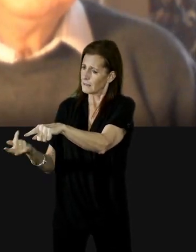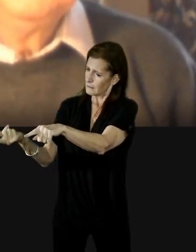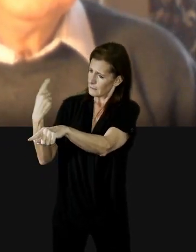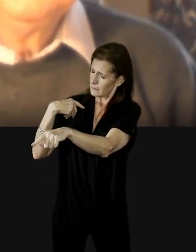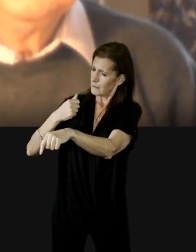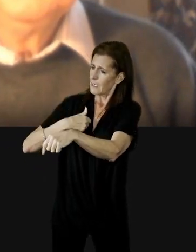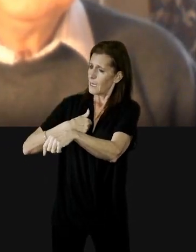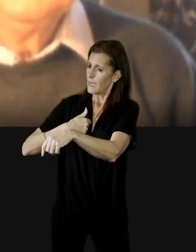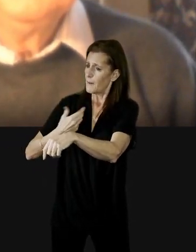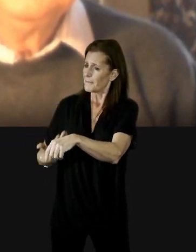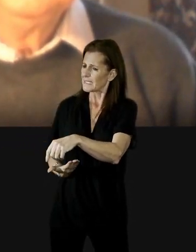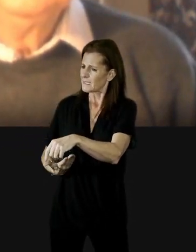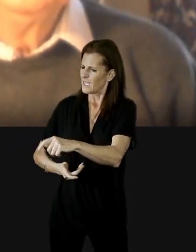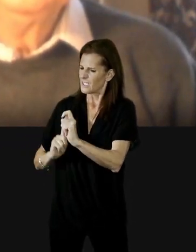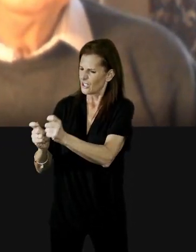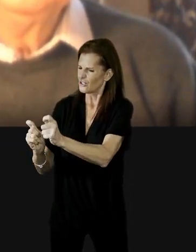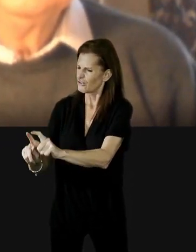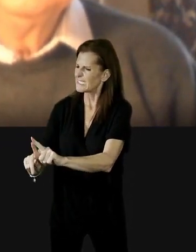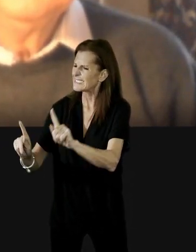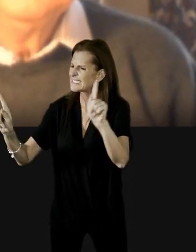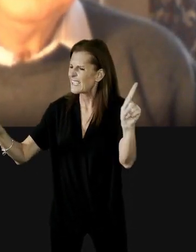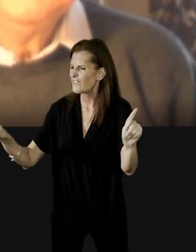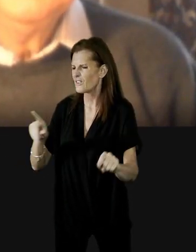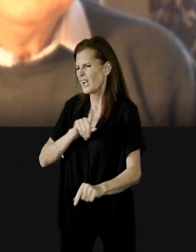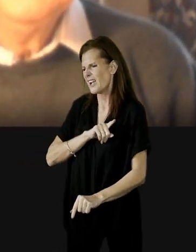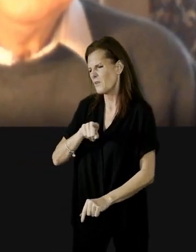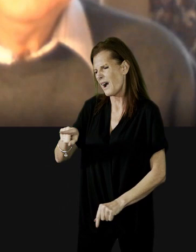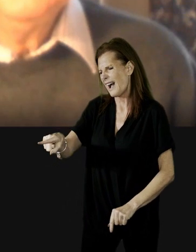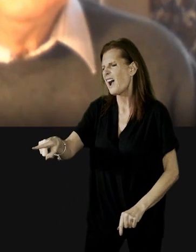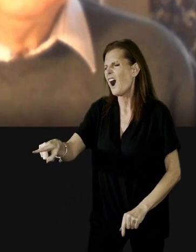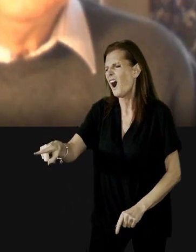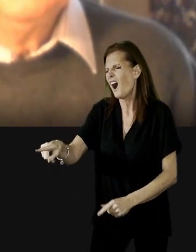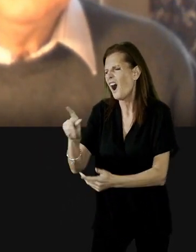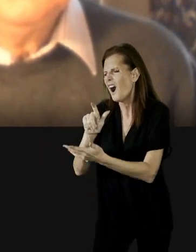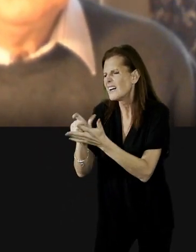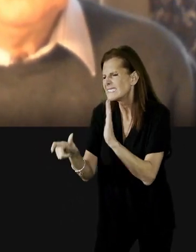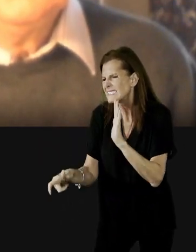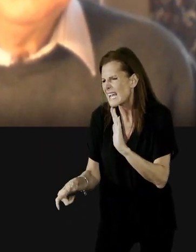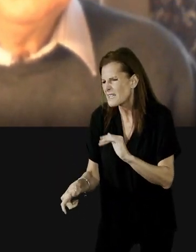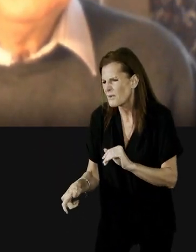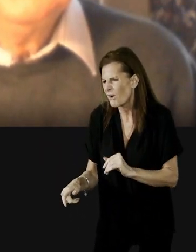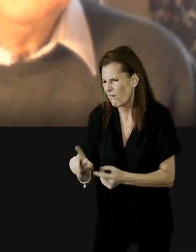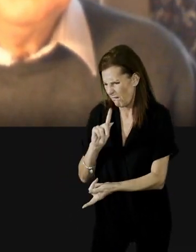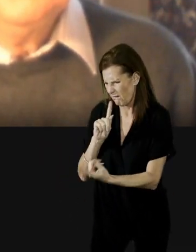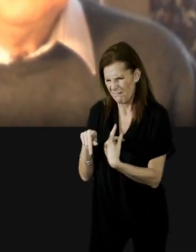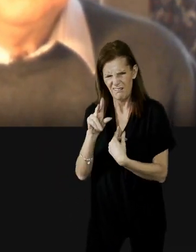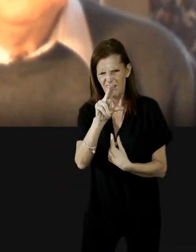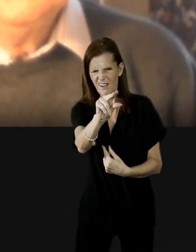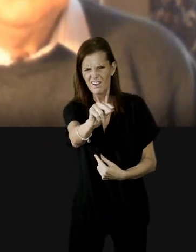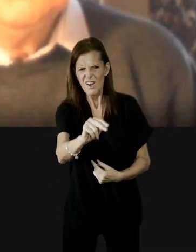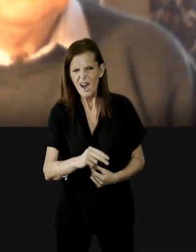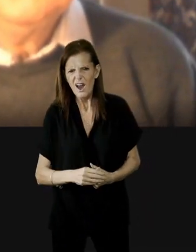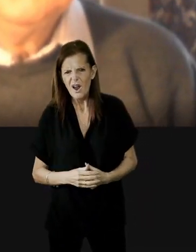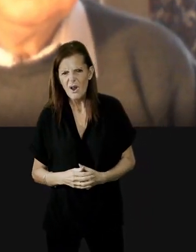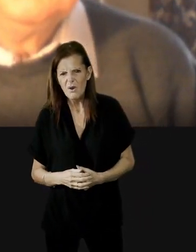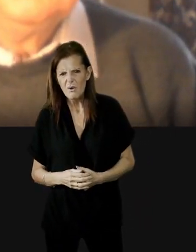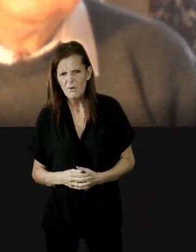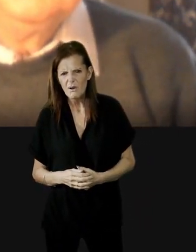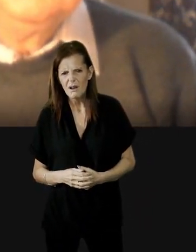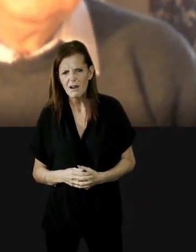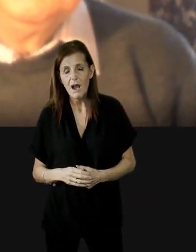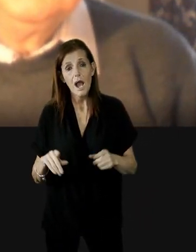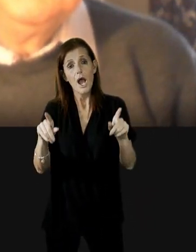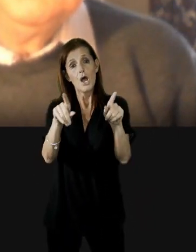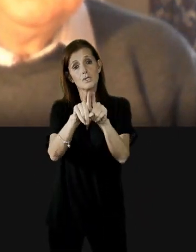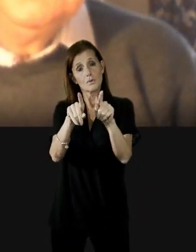into their business and be treated differently just because that they have a disability? And the answer is no. And